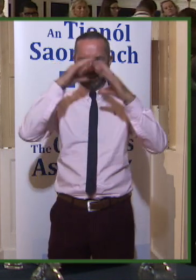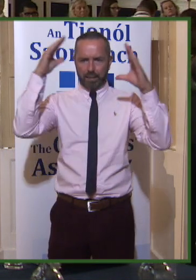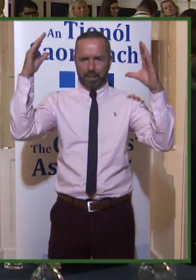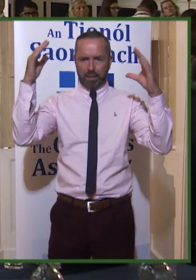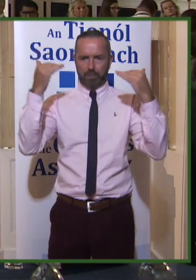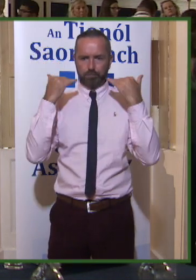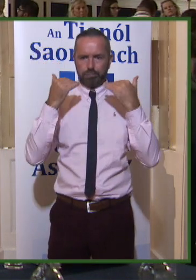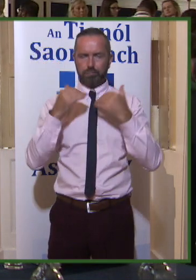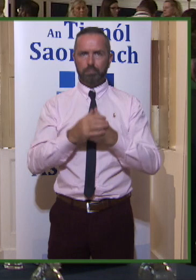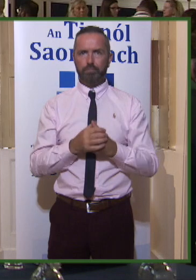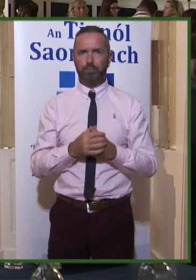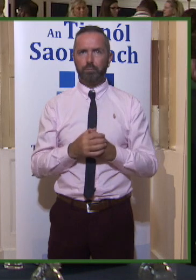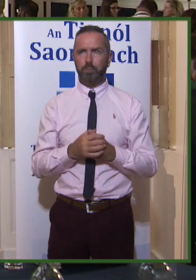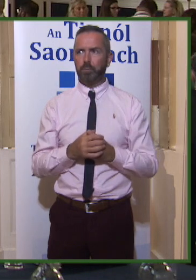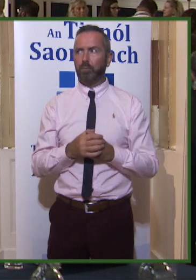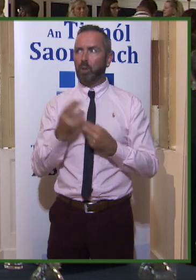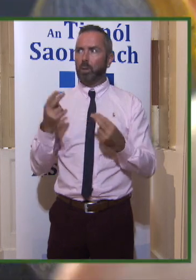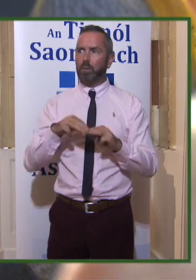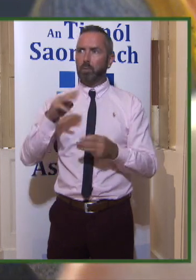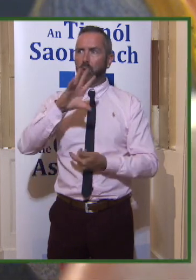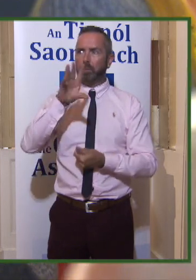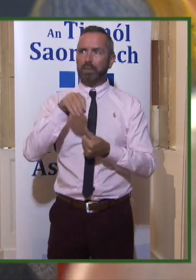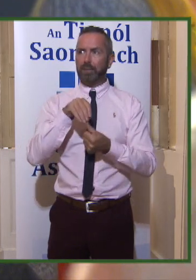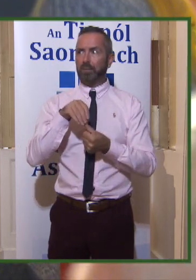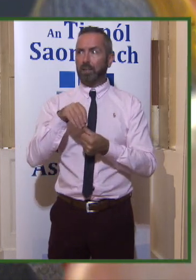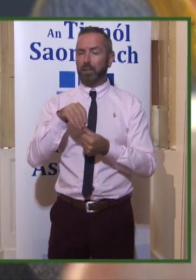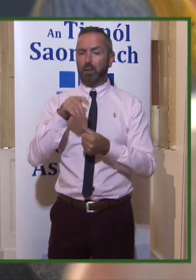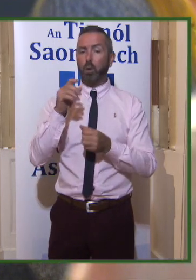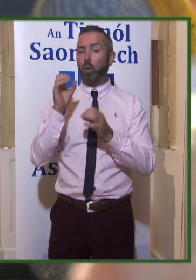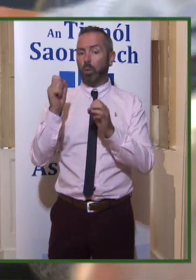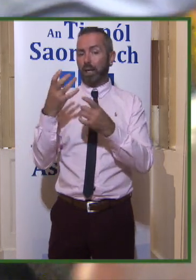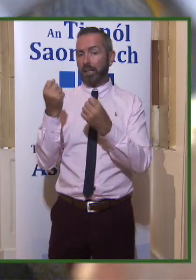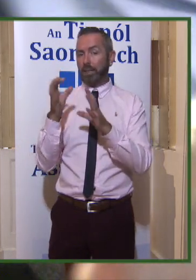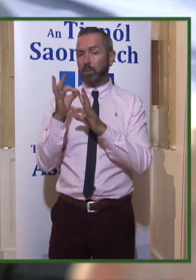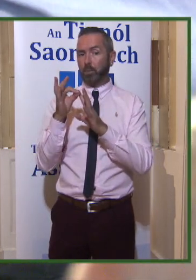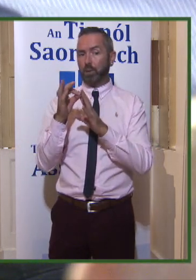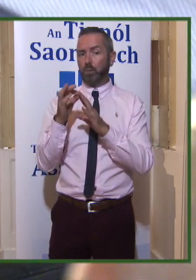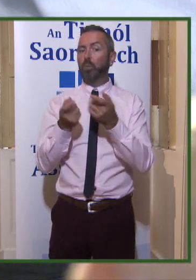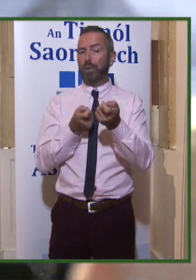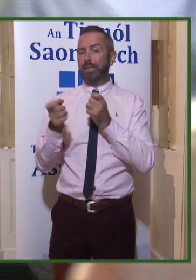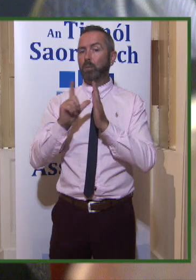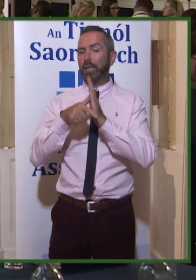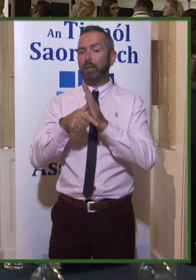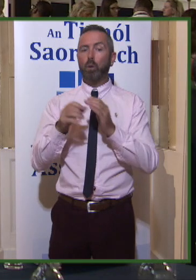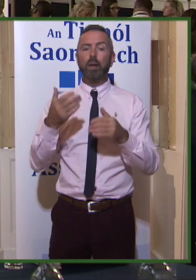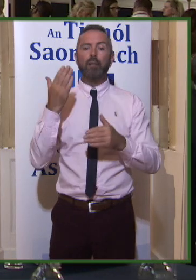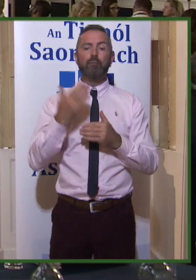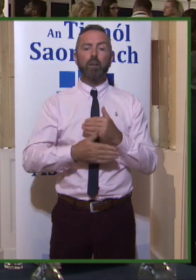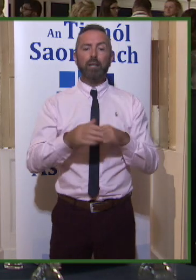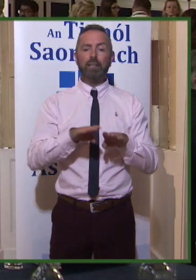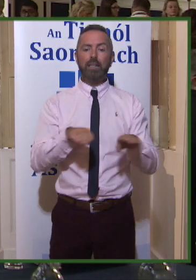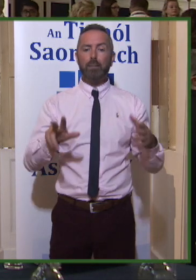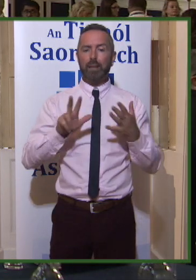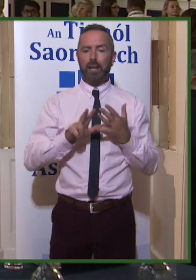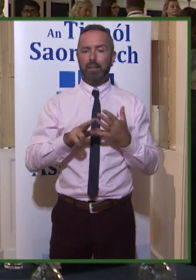down through the whole process. I think we could be more specific on that paper. You know? Thanks. Point taken. Thanks, Luke. Appreciate that. And finally, I think the last one is on table 8.